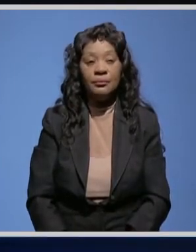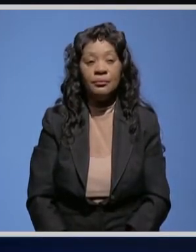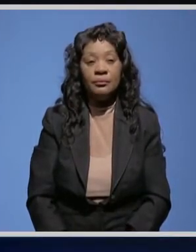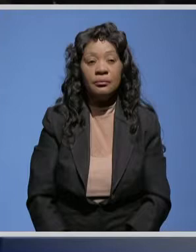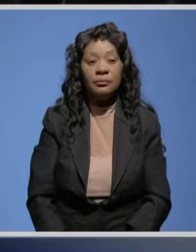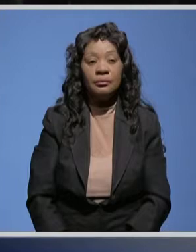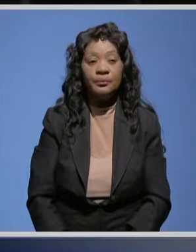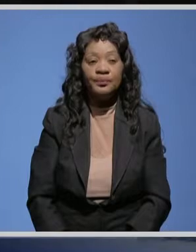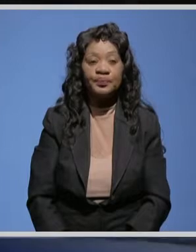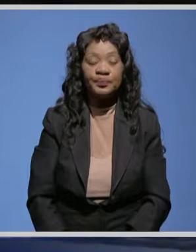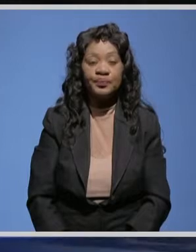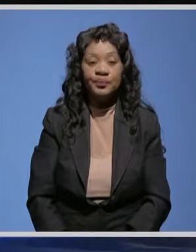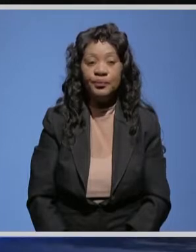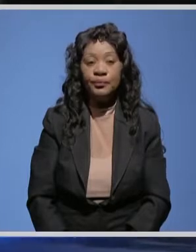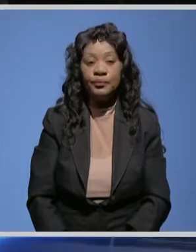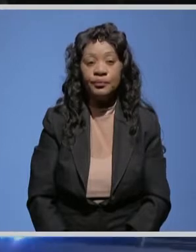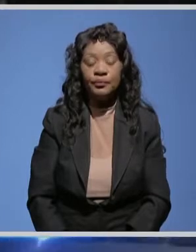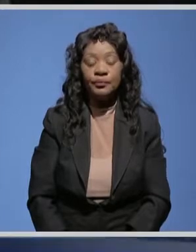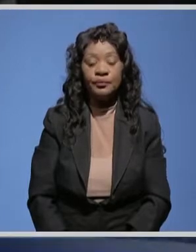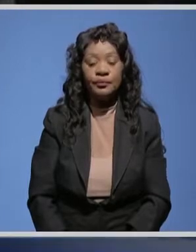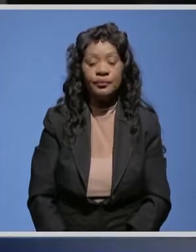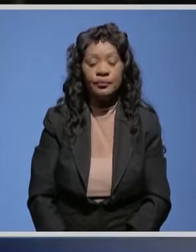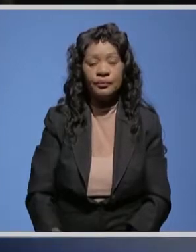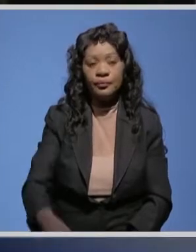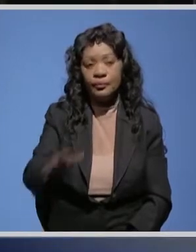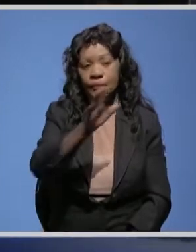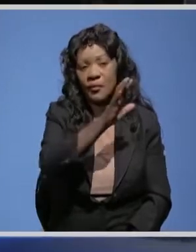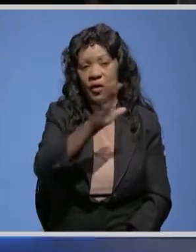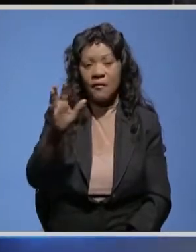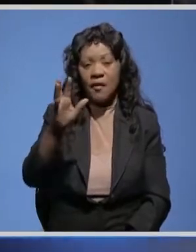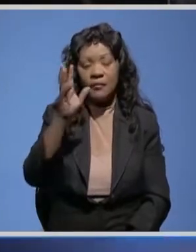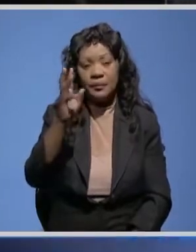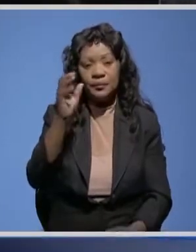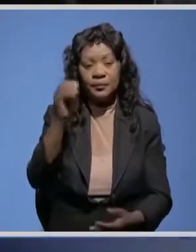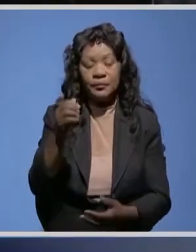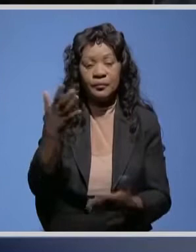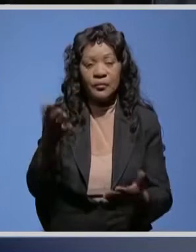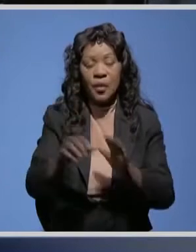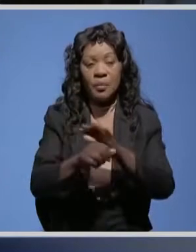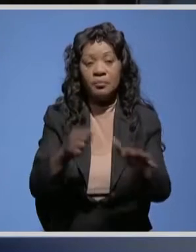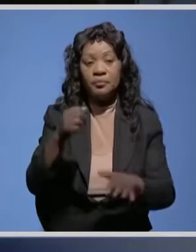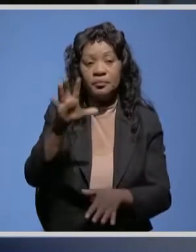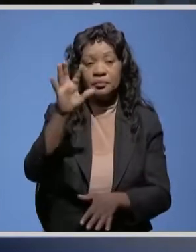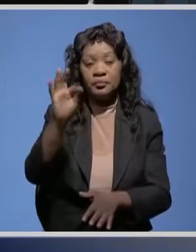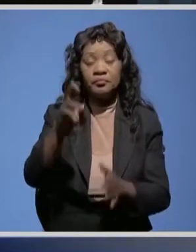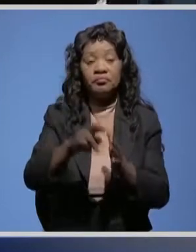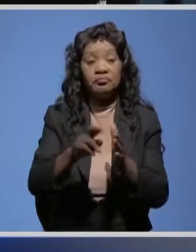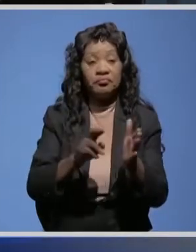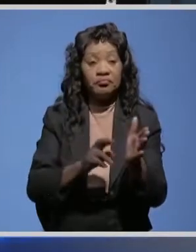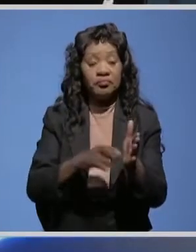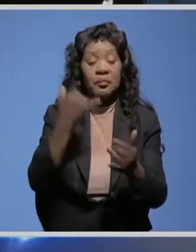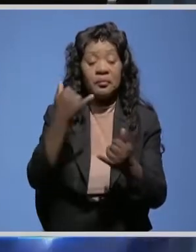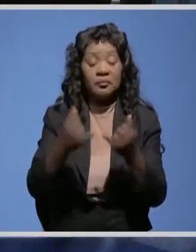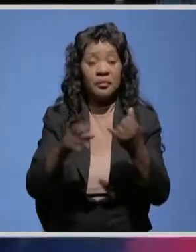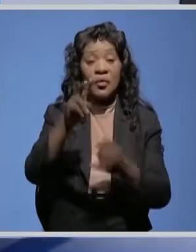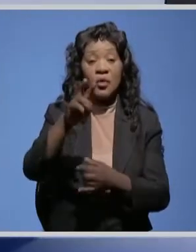fly. Meanwhile, 116 infections of COVID-19 have been recorded in the last